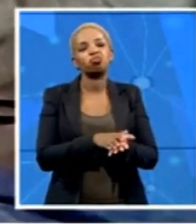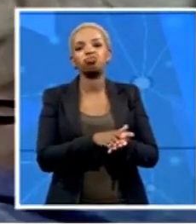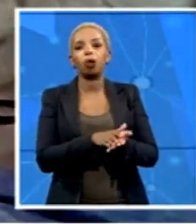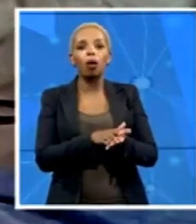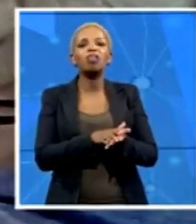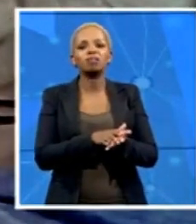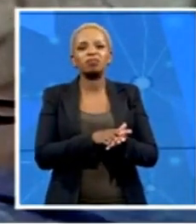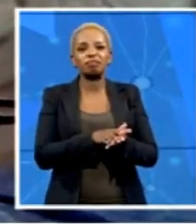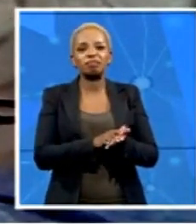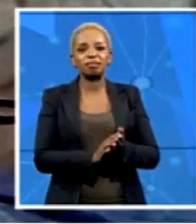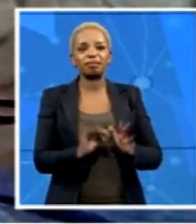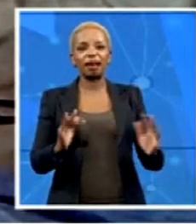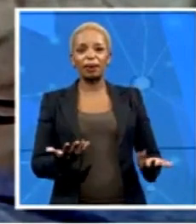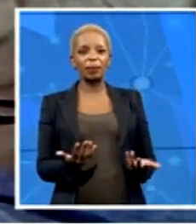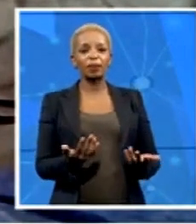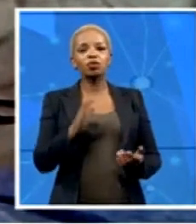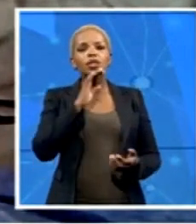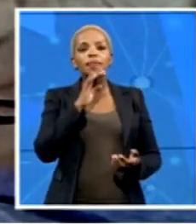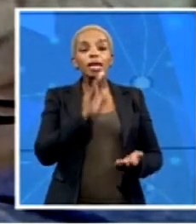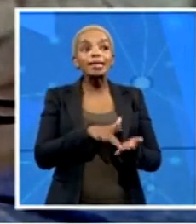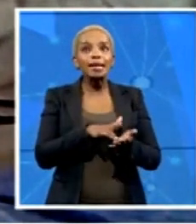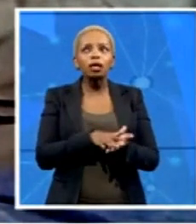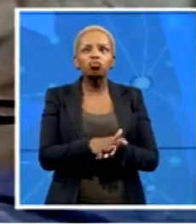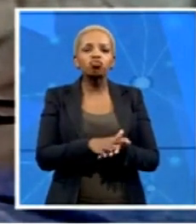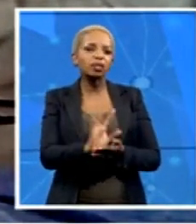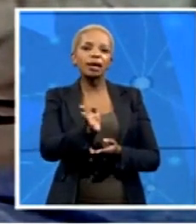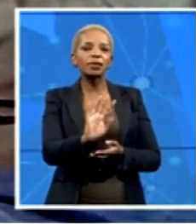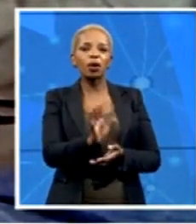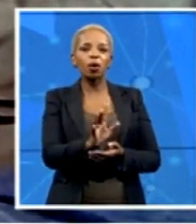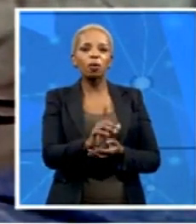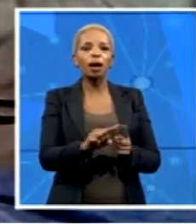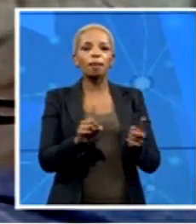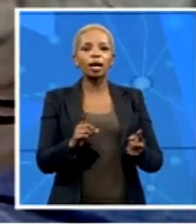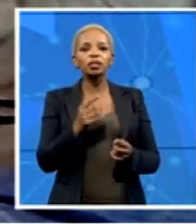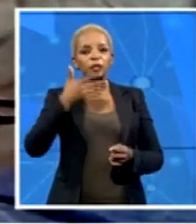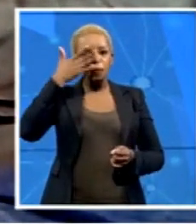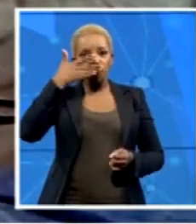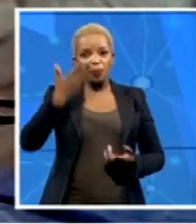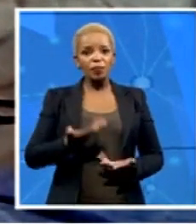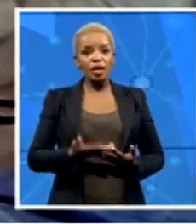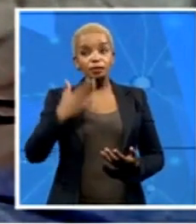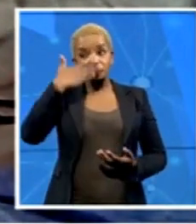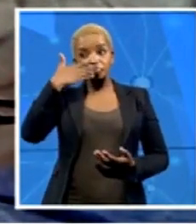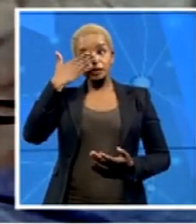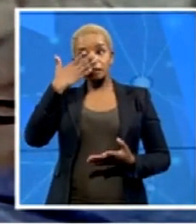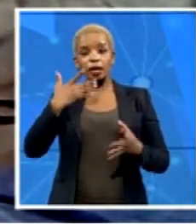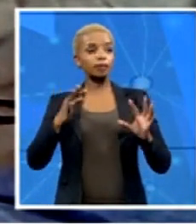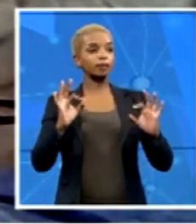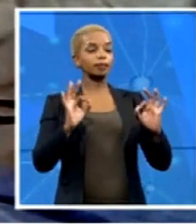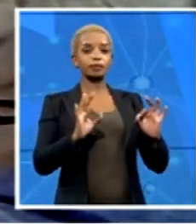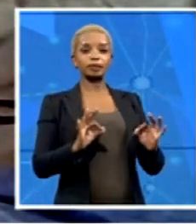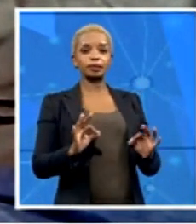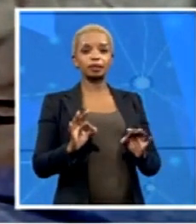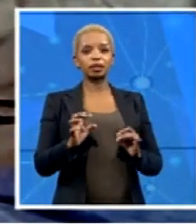feel, but definitely by the smell of it. If it smells beautiful and amazing, then it's probably not going to actually sanitize your